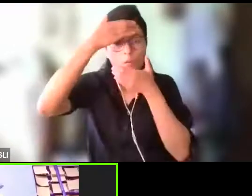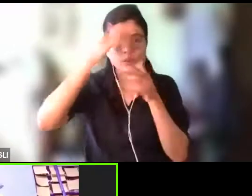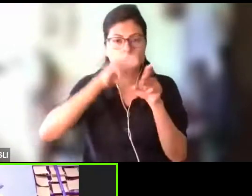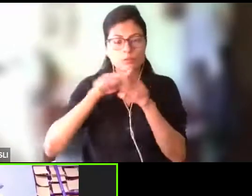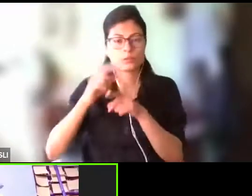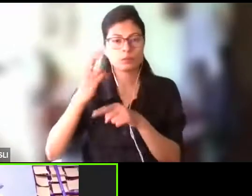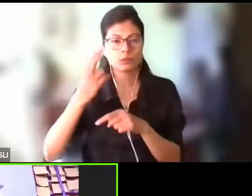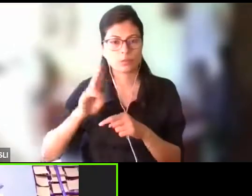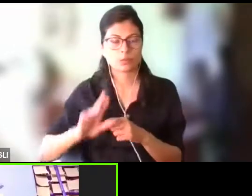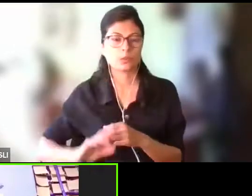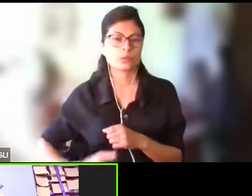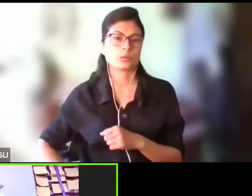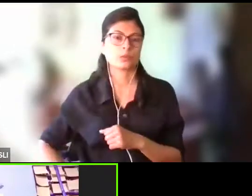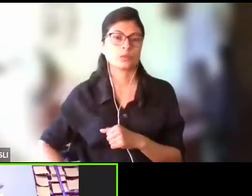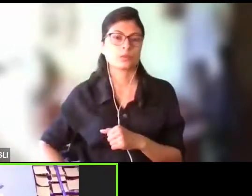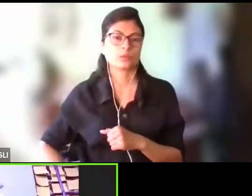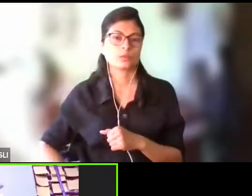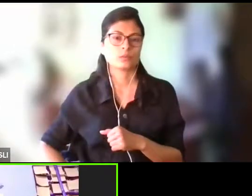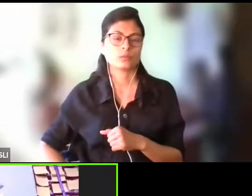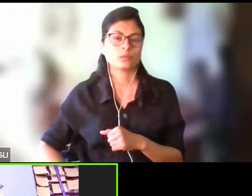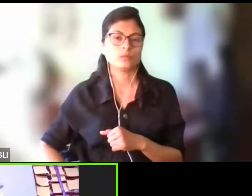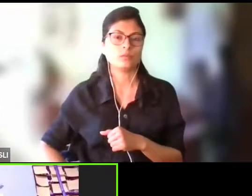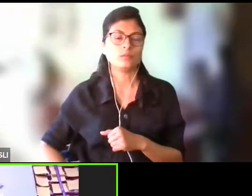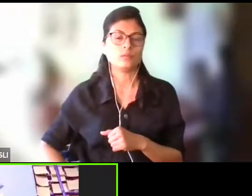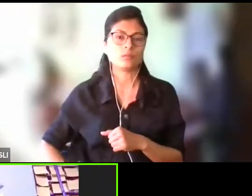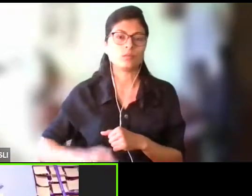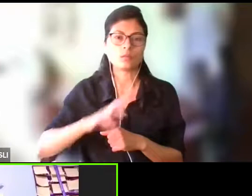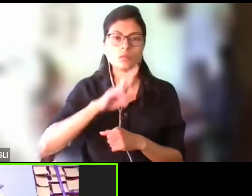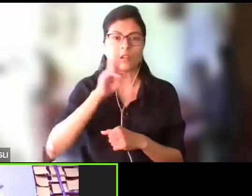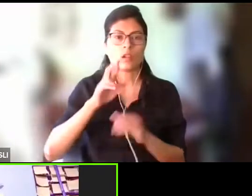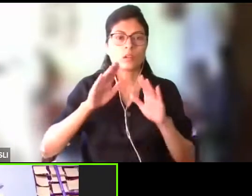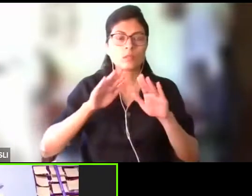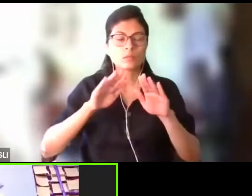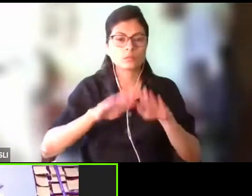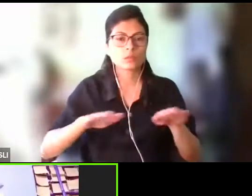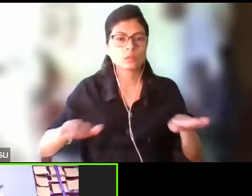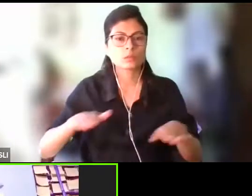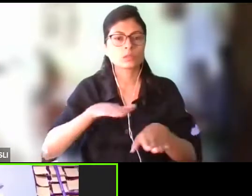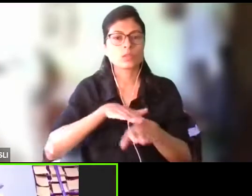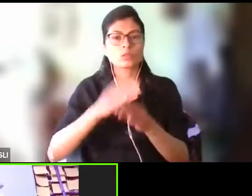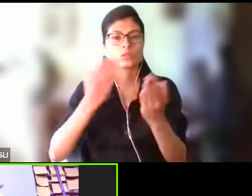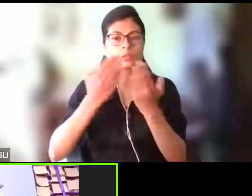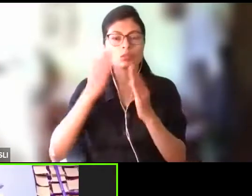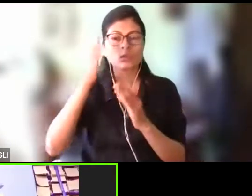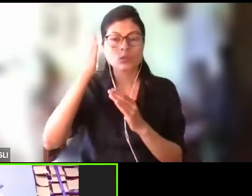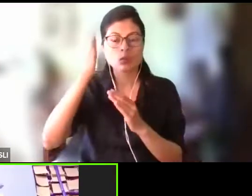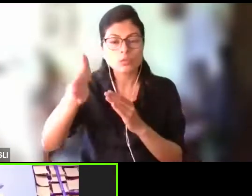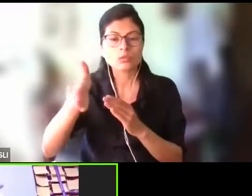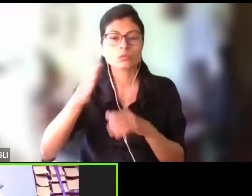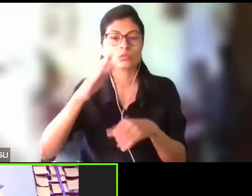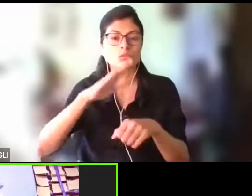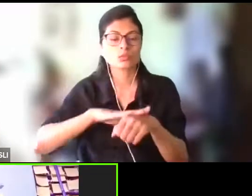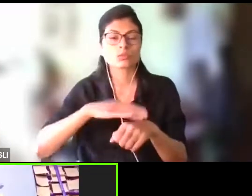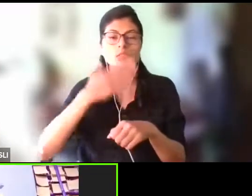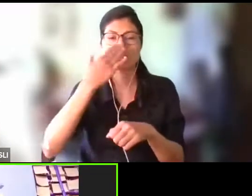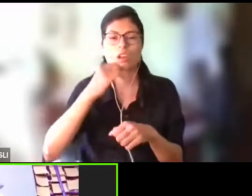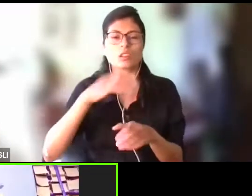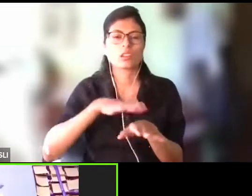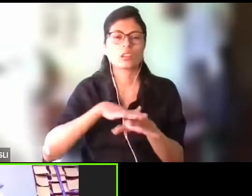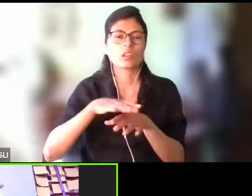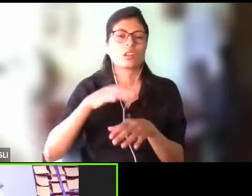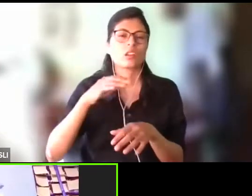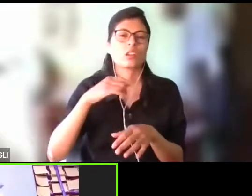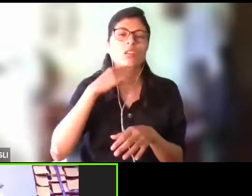of children that were brutally beaten. Some were stripped of their clothes and sent home